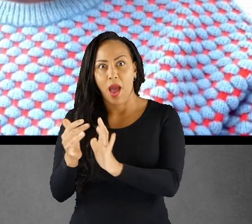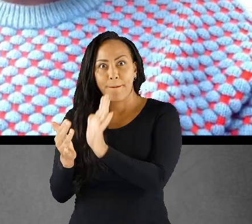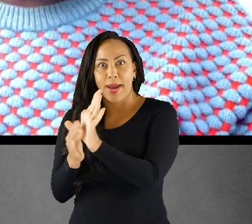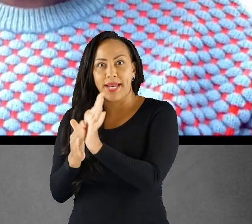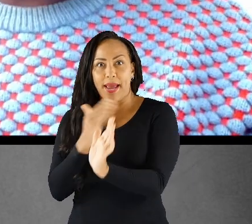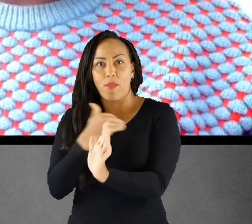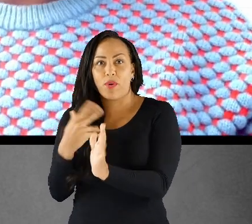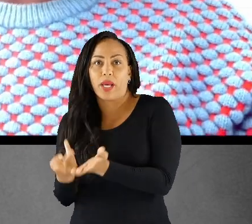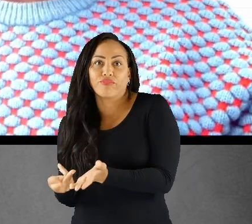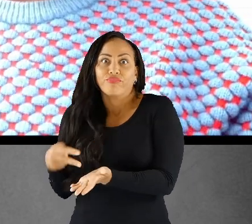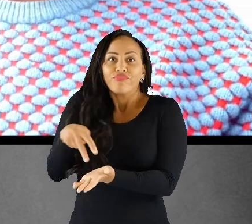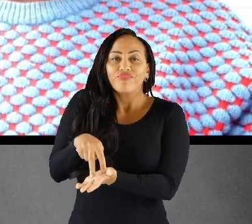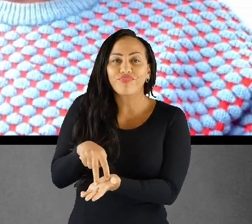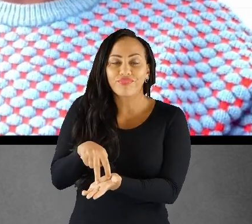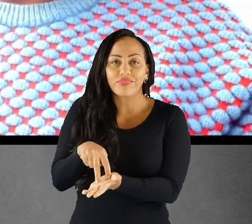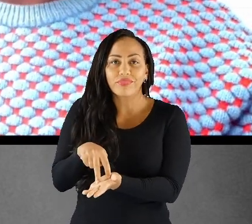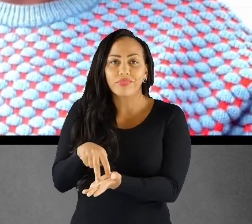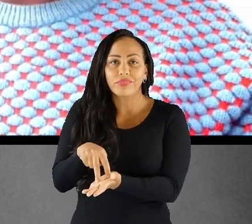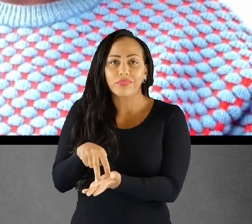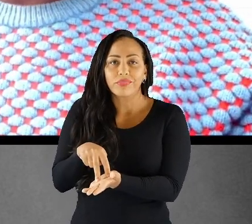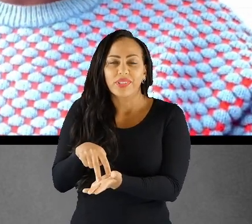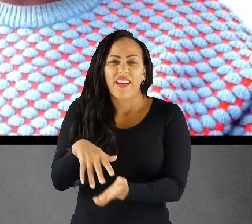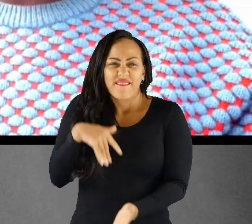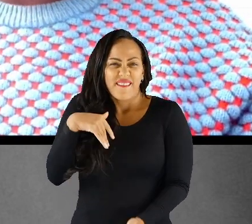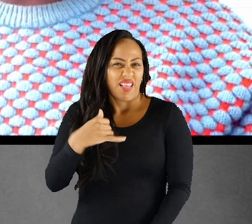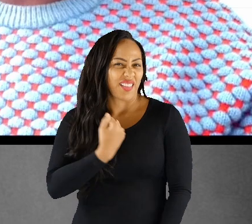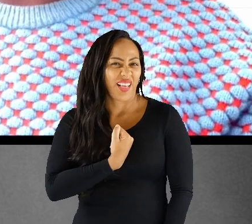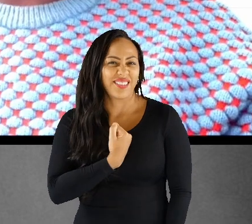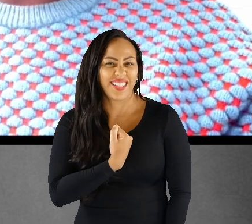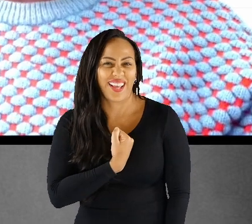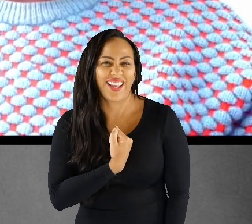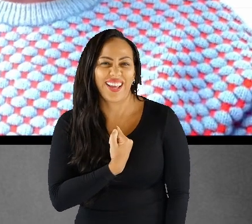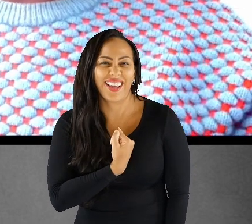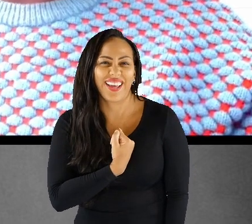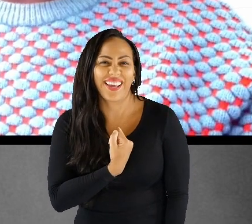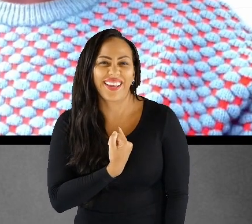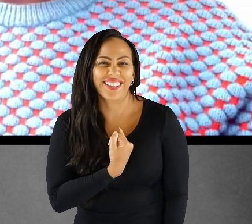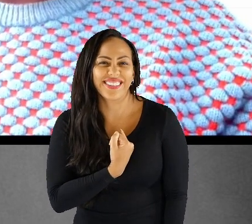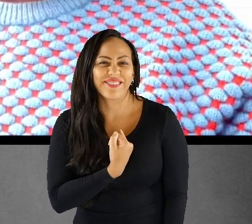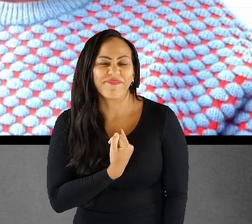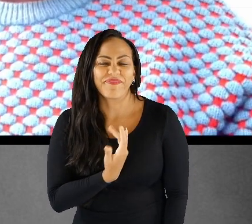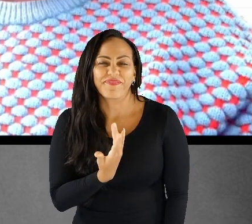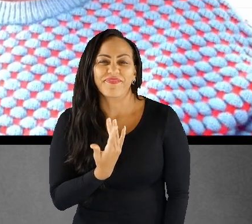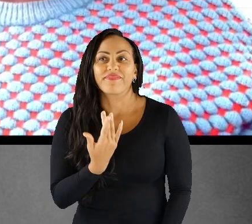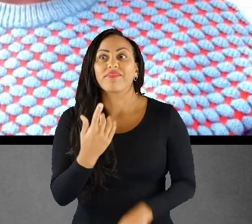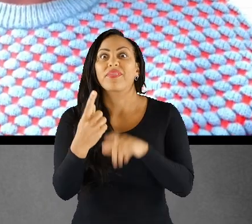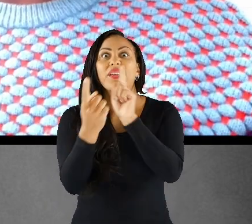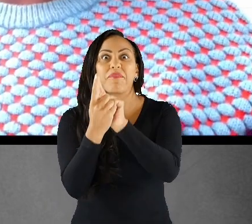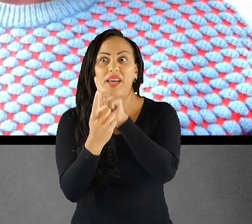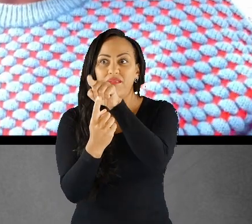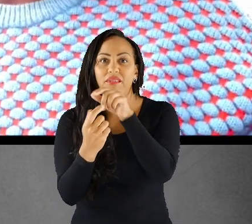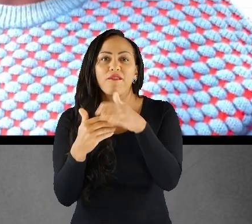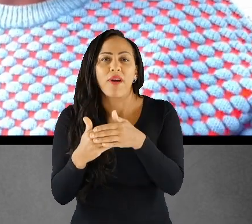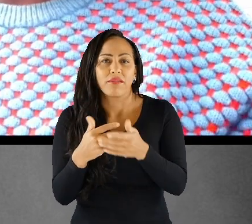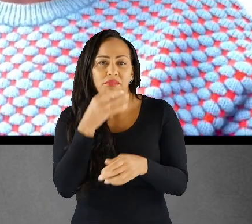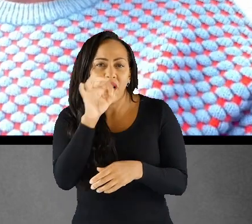the Monday morning. And I always felt really guilty about that, because you go into, you meet friends